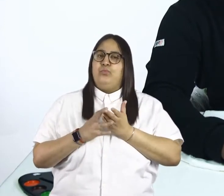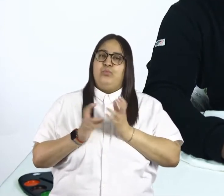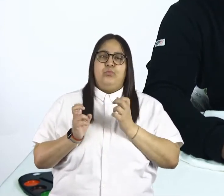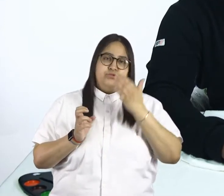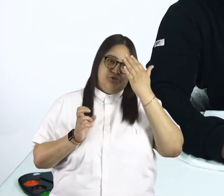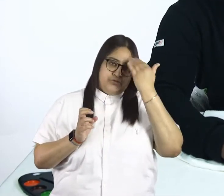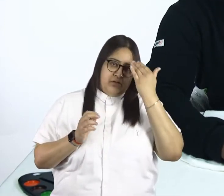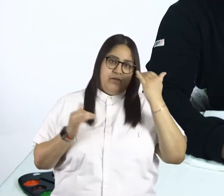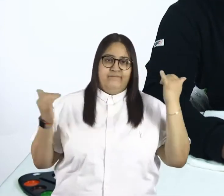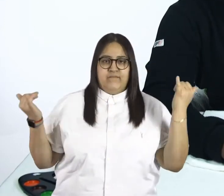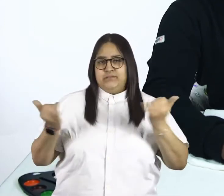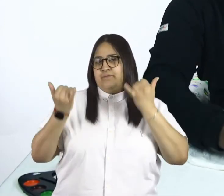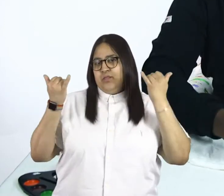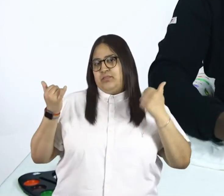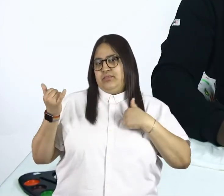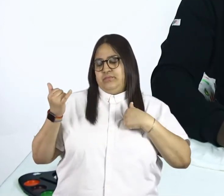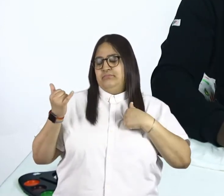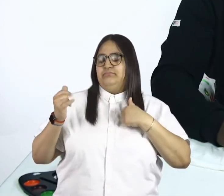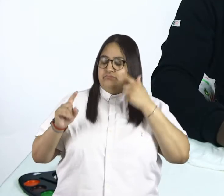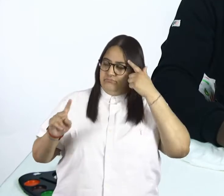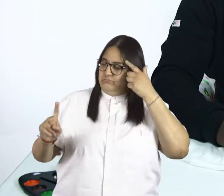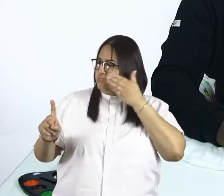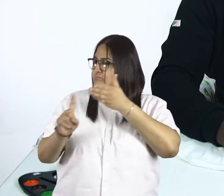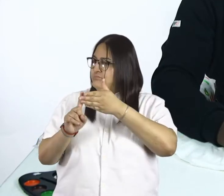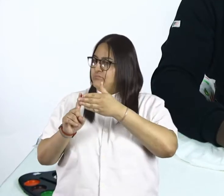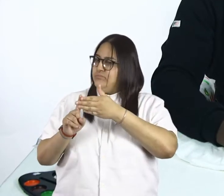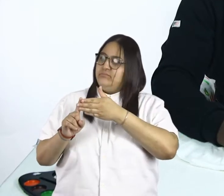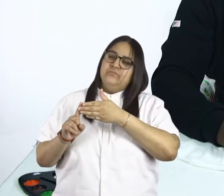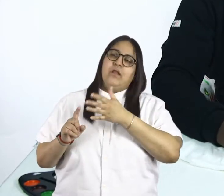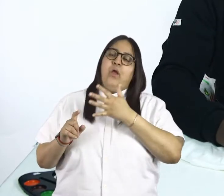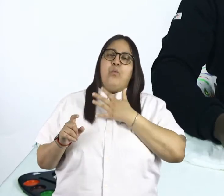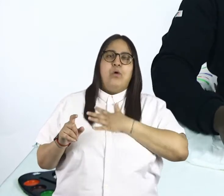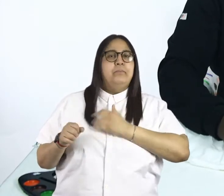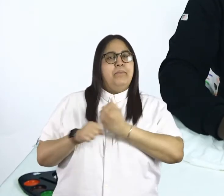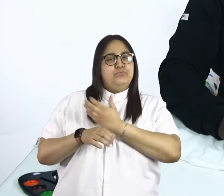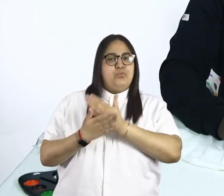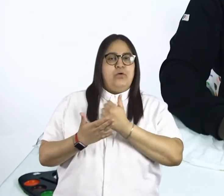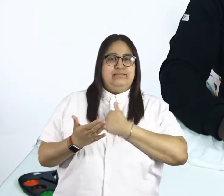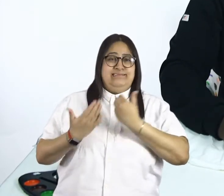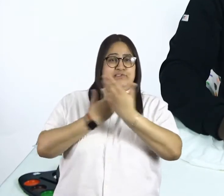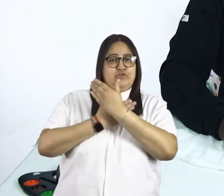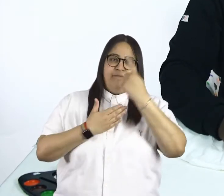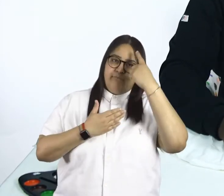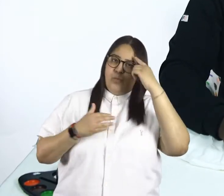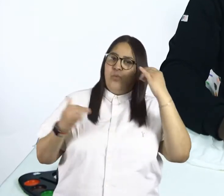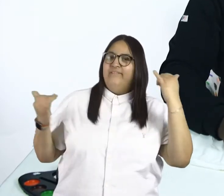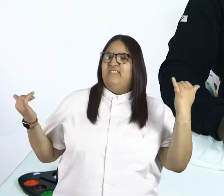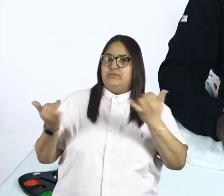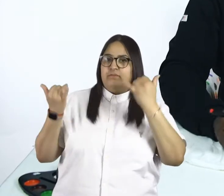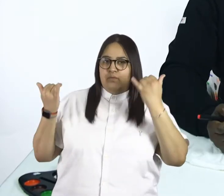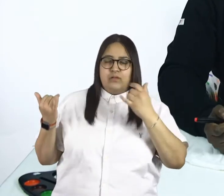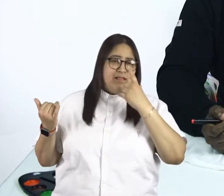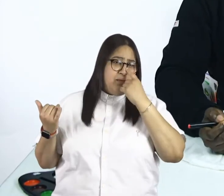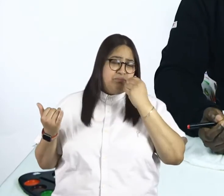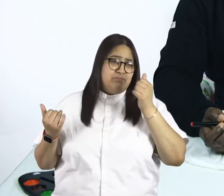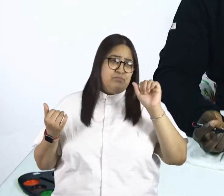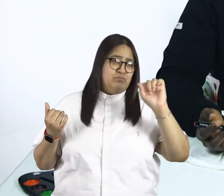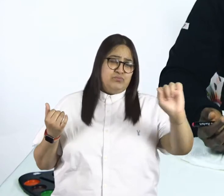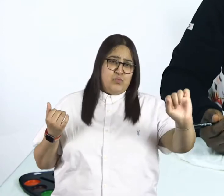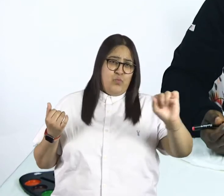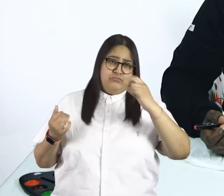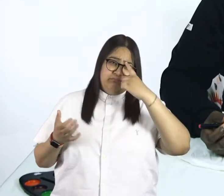attending festivals. So I wanted to give my t-shirt a festival feel. Yours could be inspired by maybe